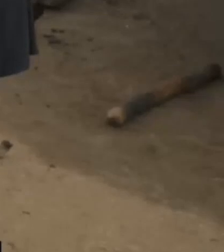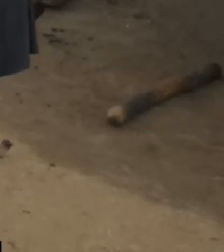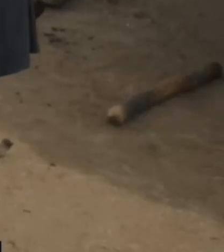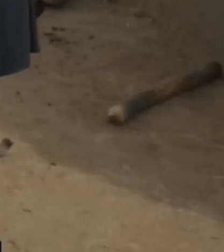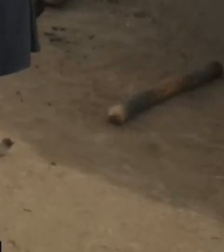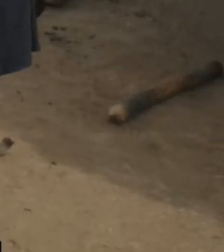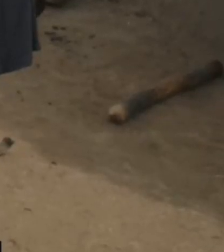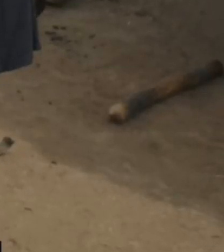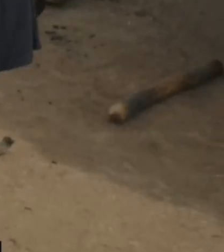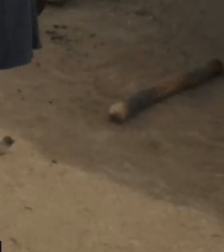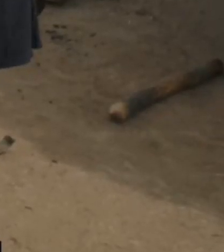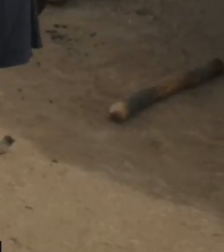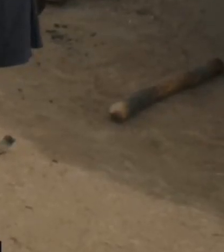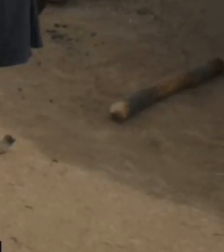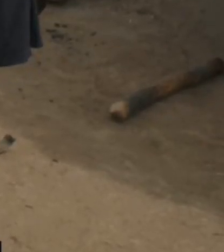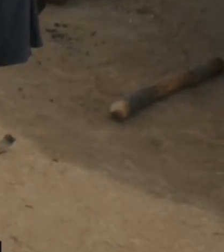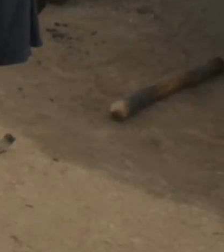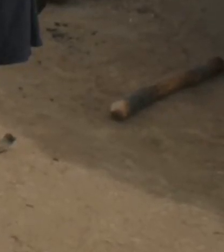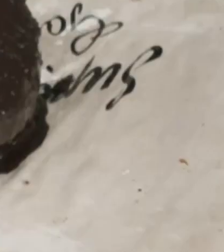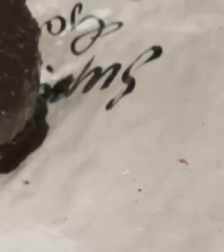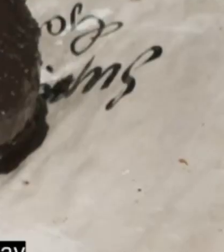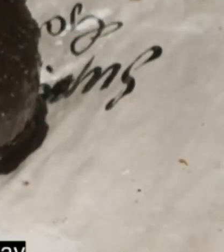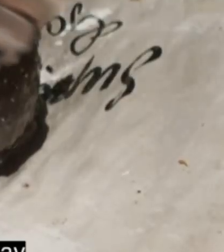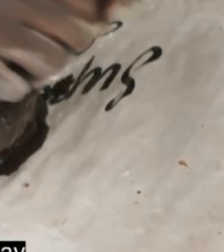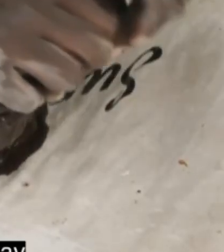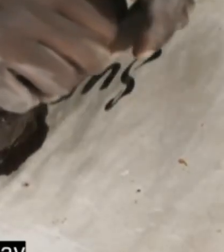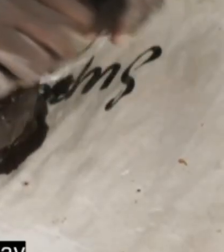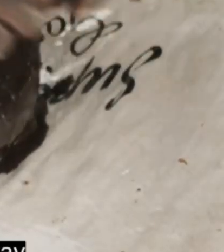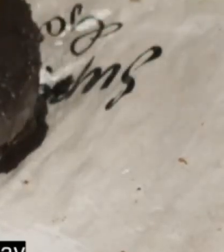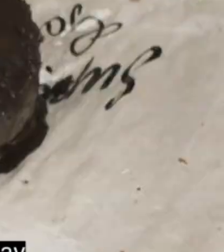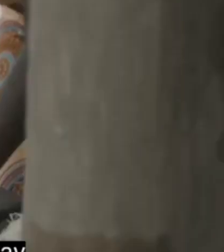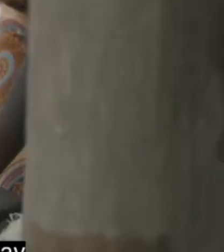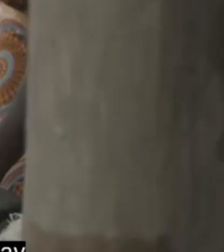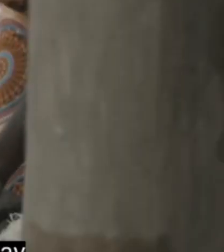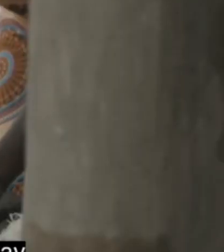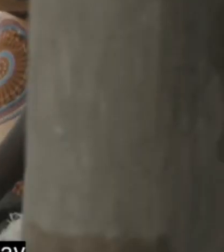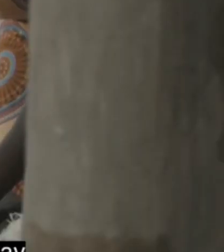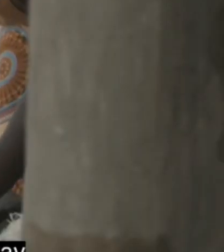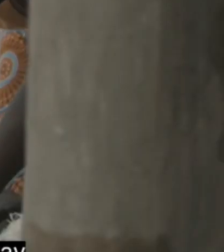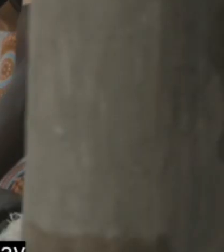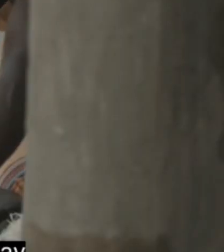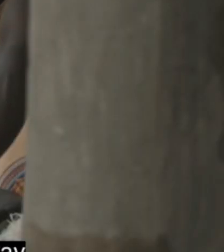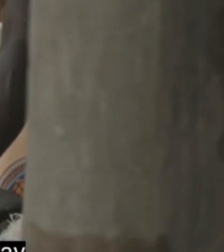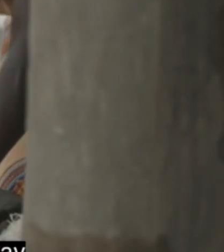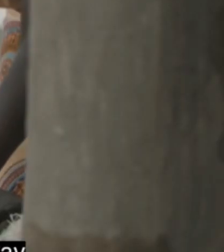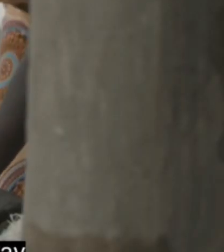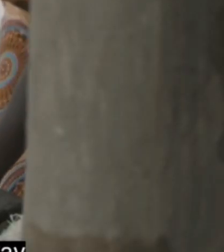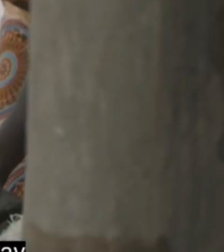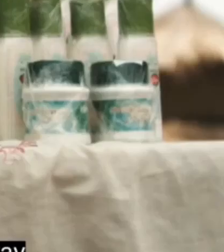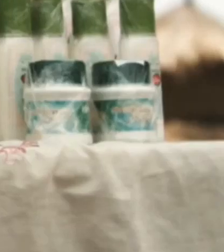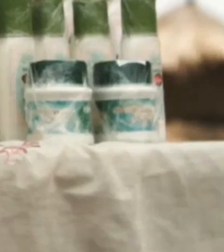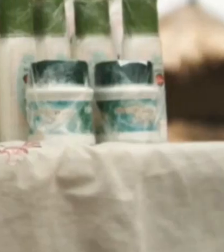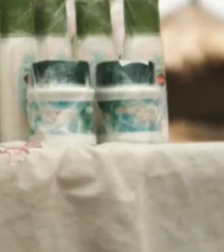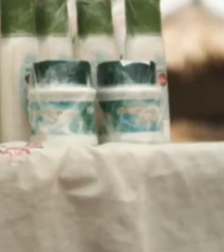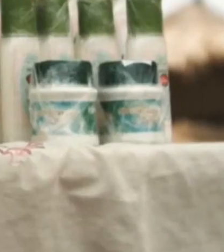has been a traditional activity for the Lango people, but this enables women to do it in a less labor-intensive